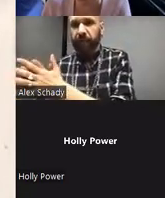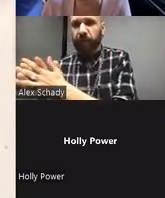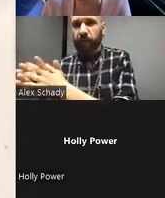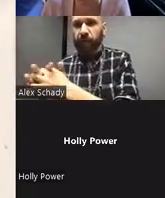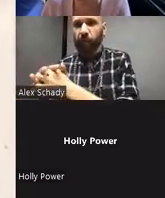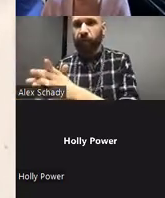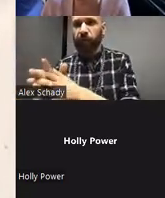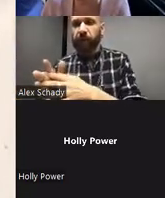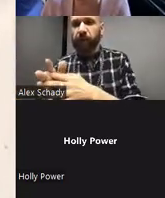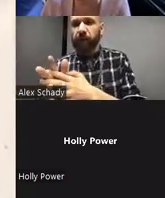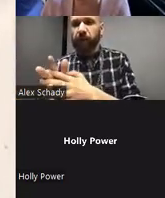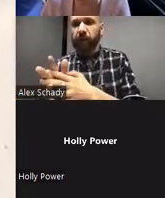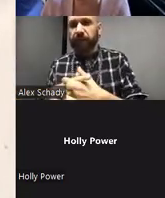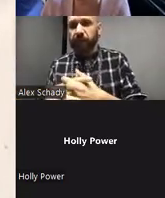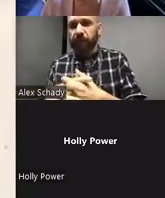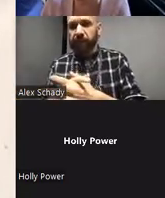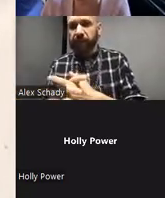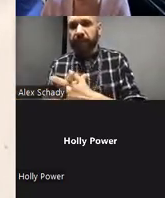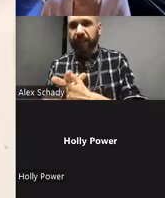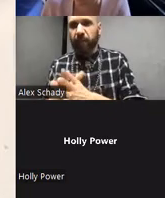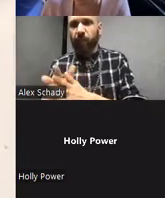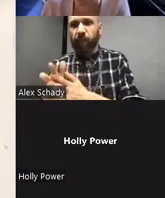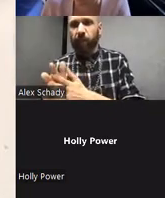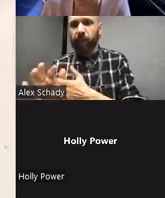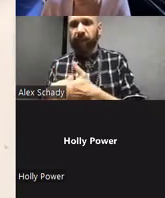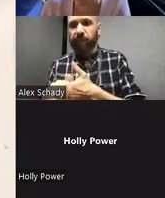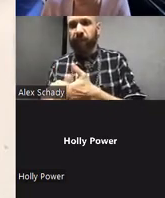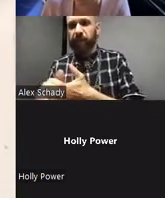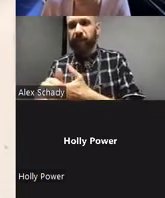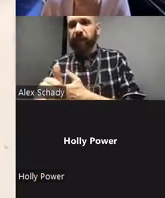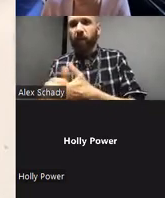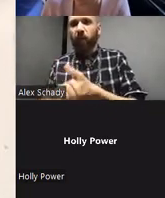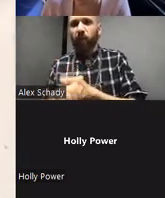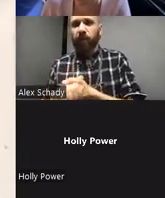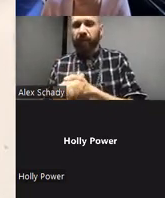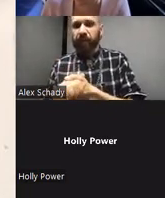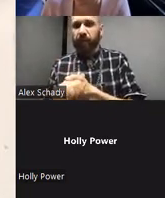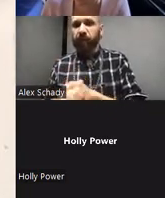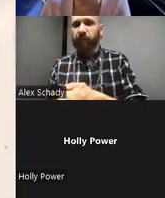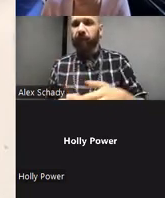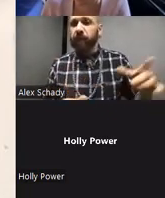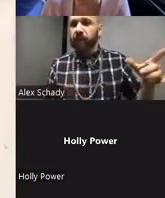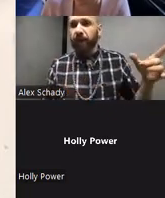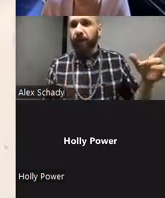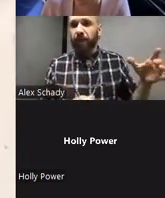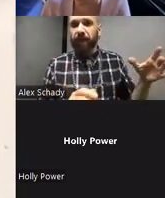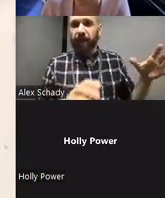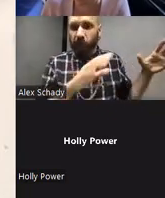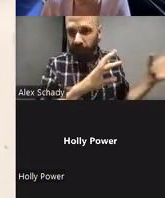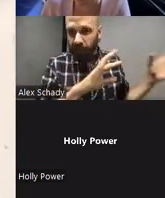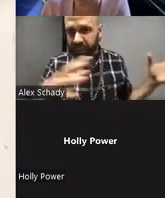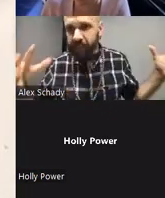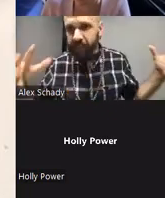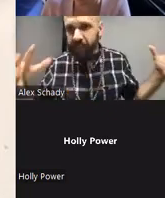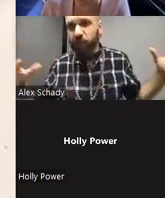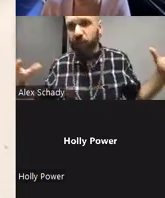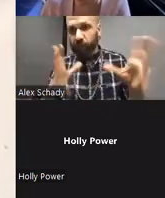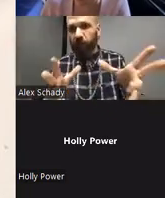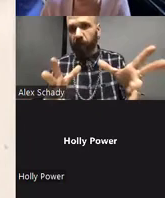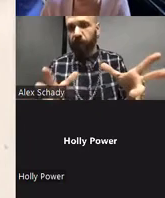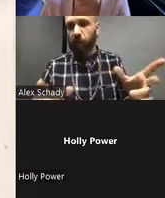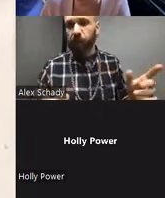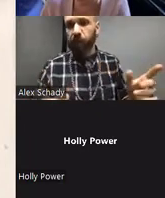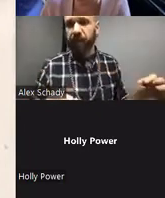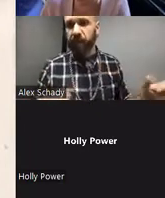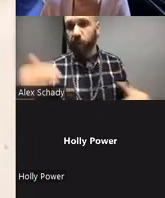because again, there's so often the digital is a realm that seems to be one that's quite exclusive. We were very keen that that should be